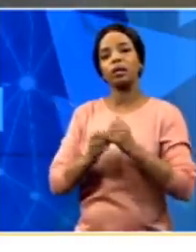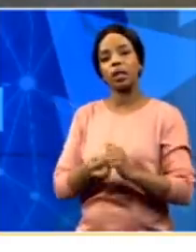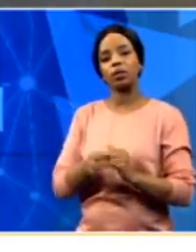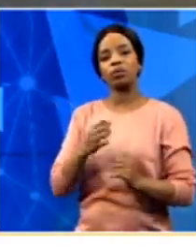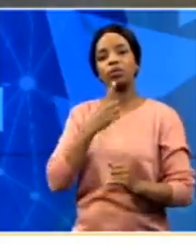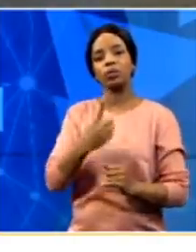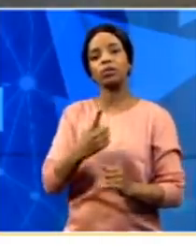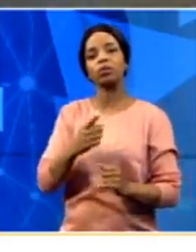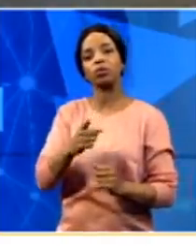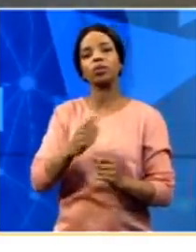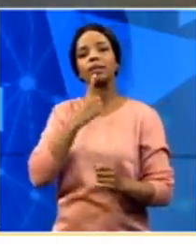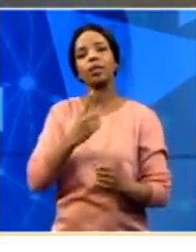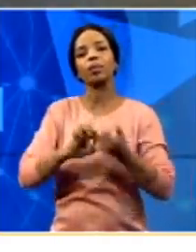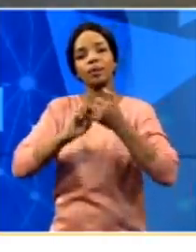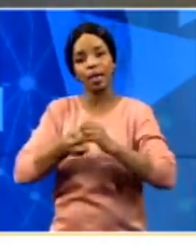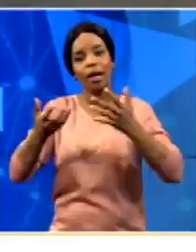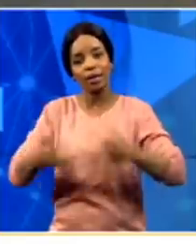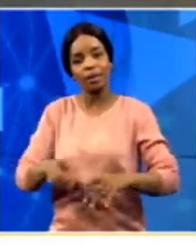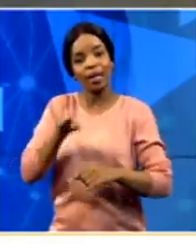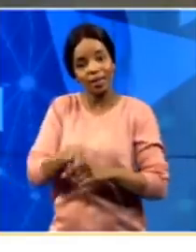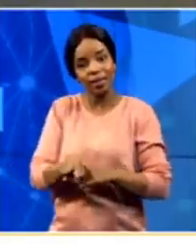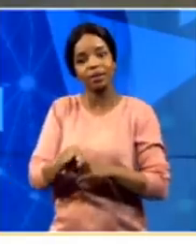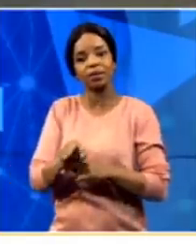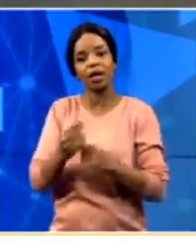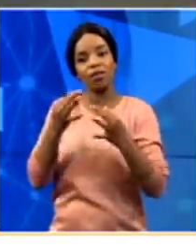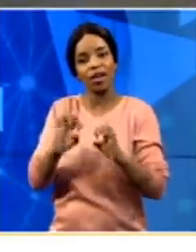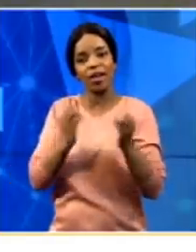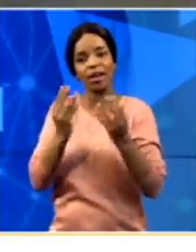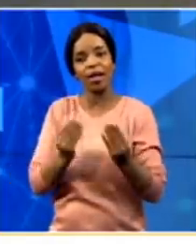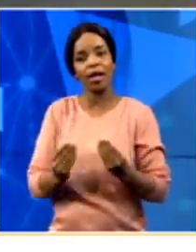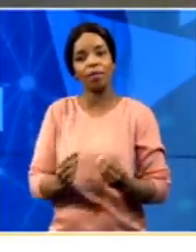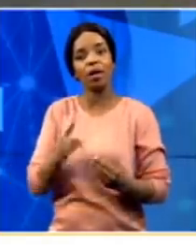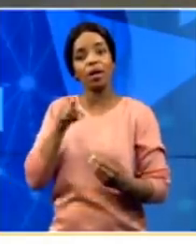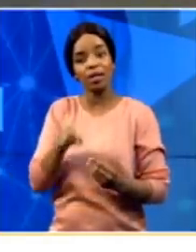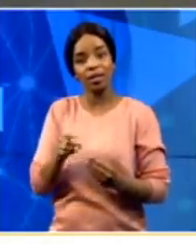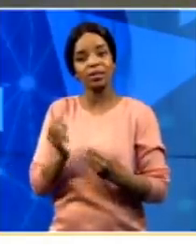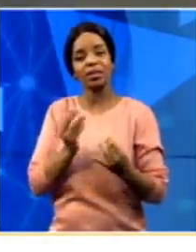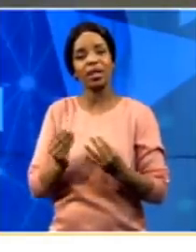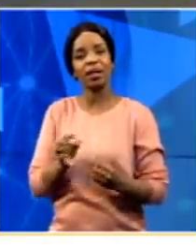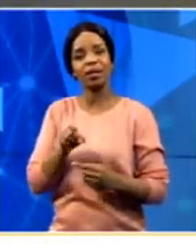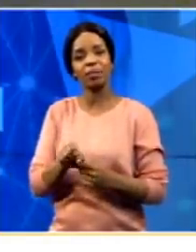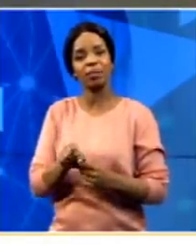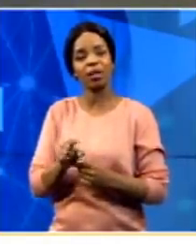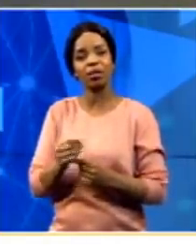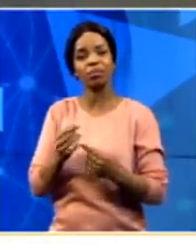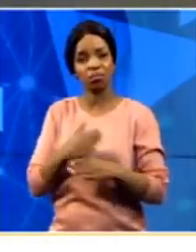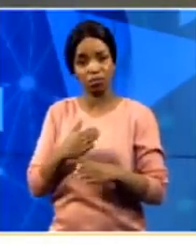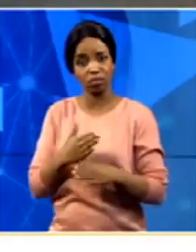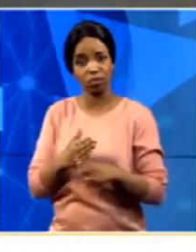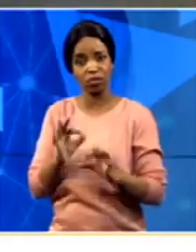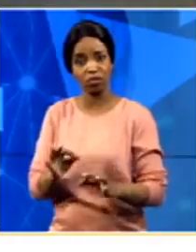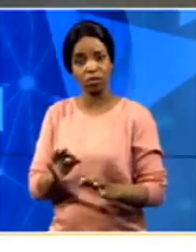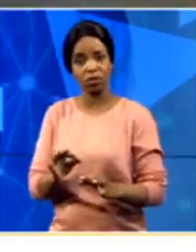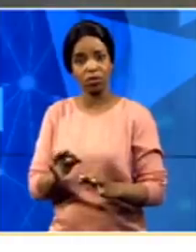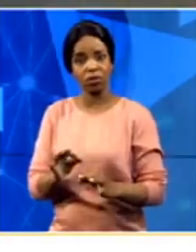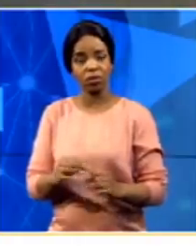apply. We'll try to give this toll-free line a call. When is it operational, by the way, the toll-free line?